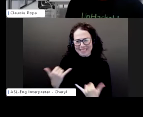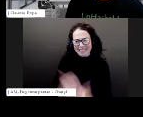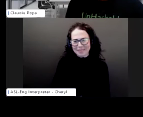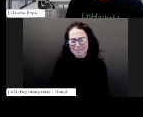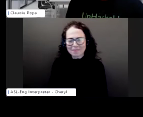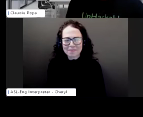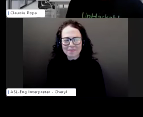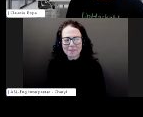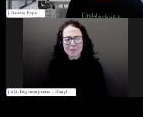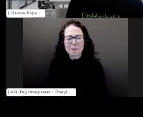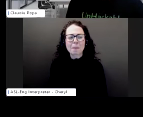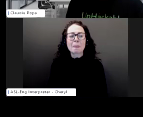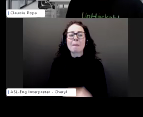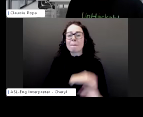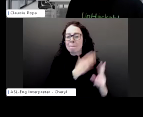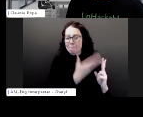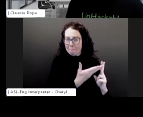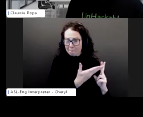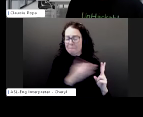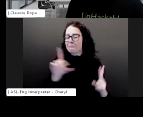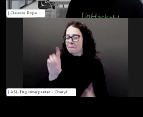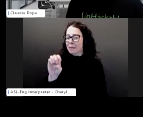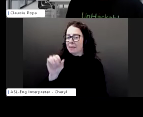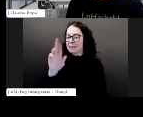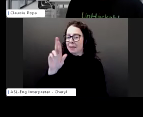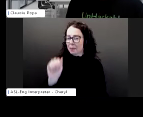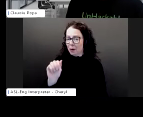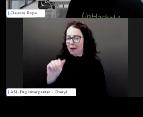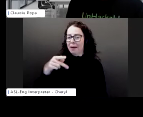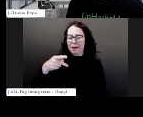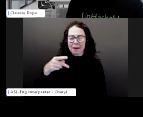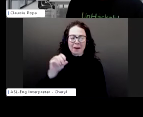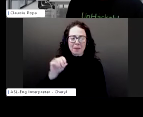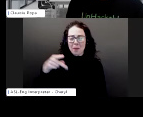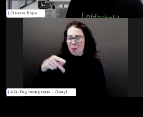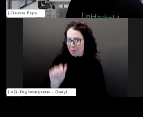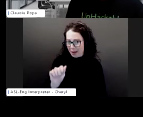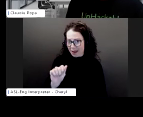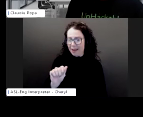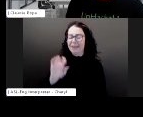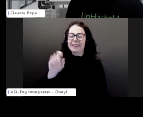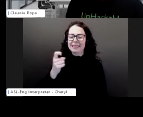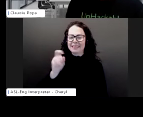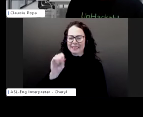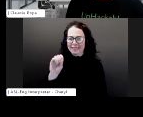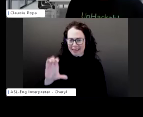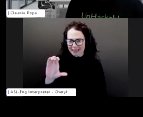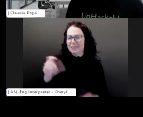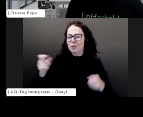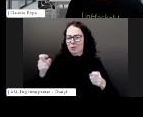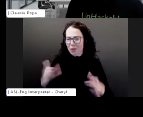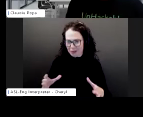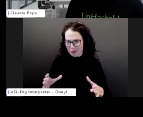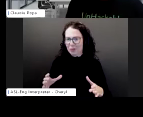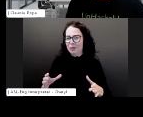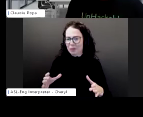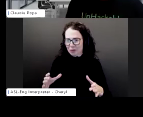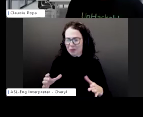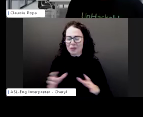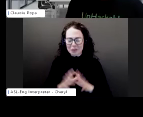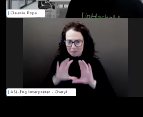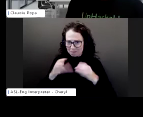And with him, Debra Popa, who is the executive director of KnowledgeFlow Cybersafety Foundation, who is also deeply passionate